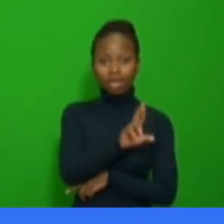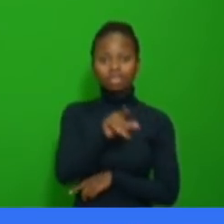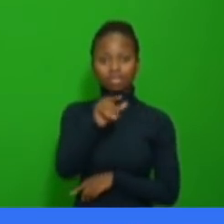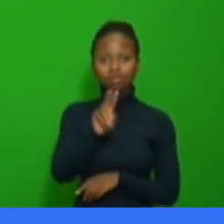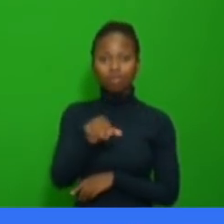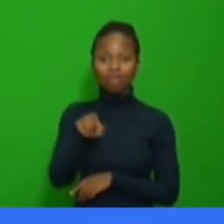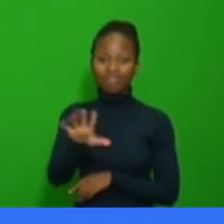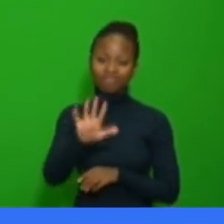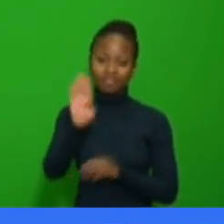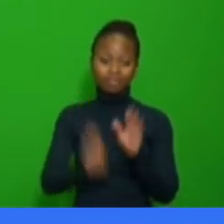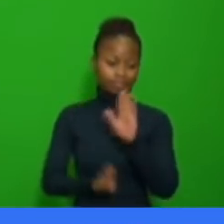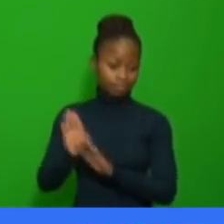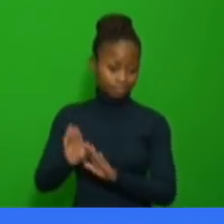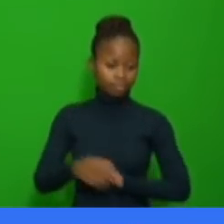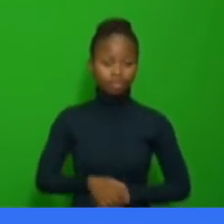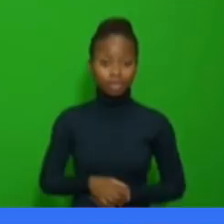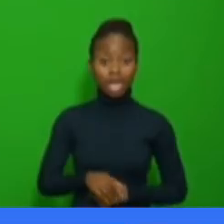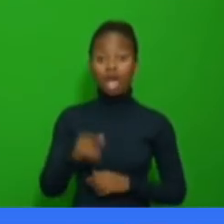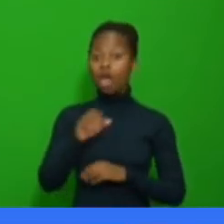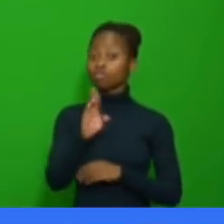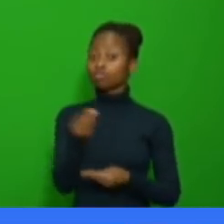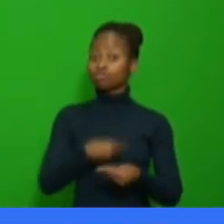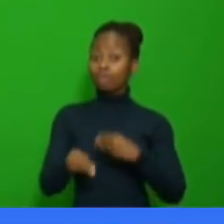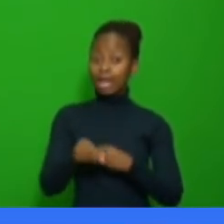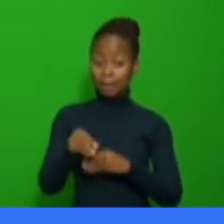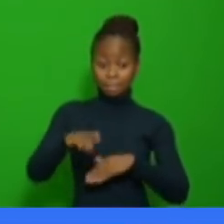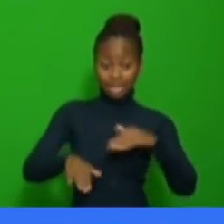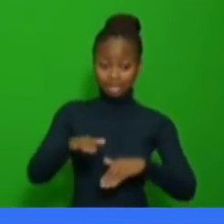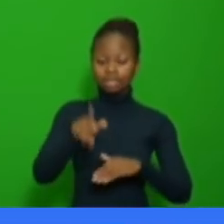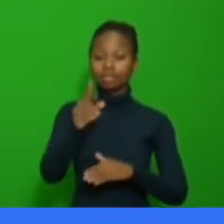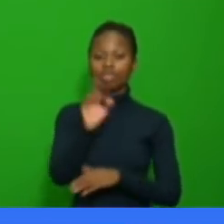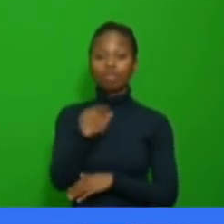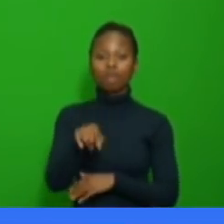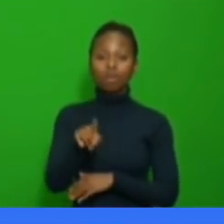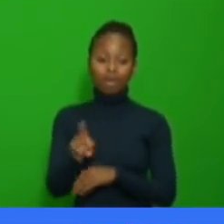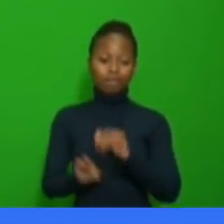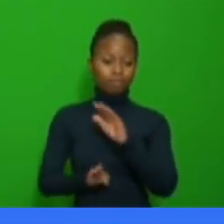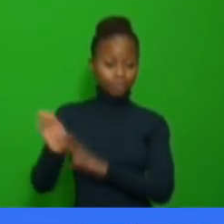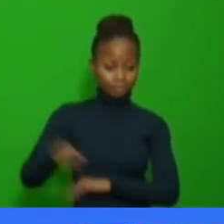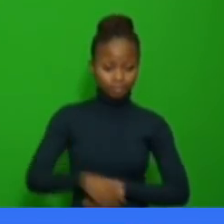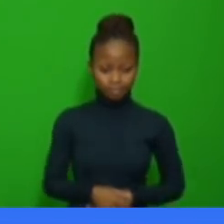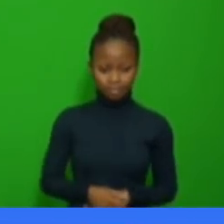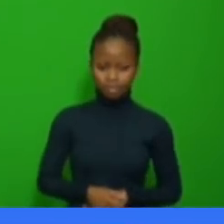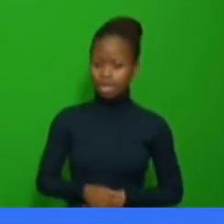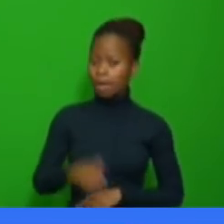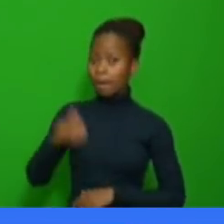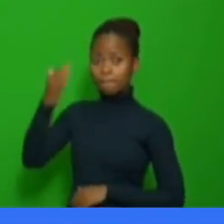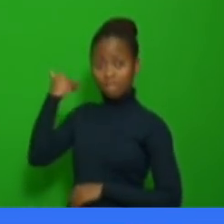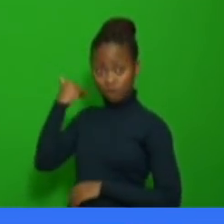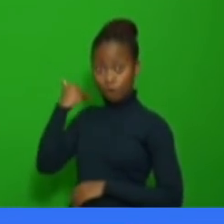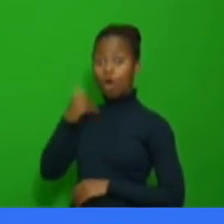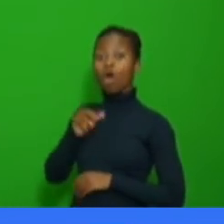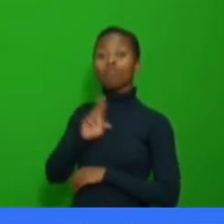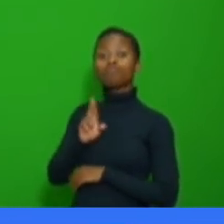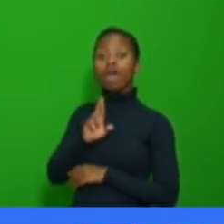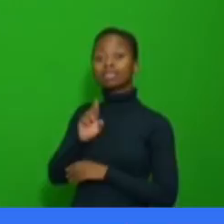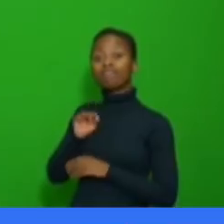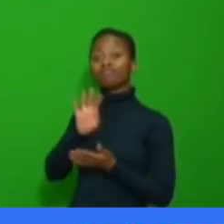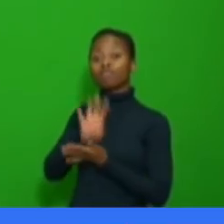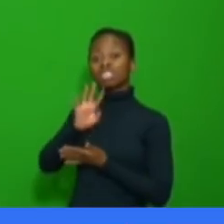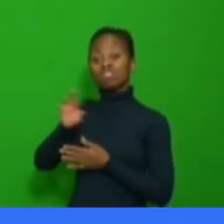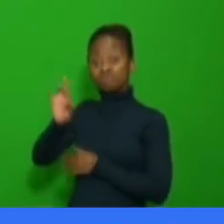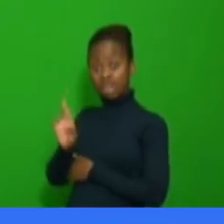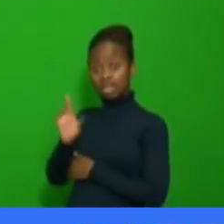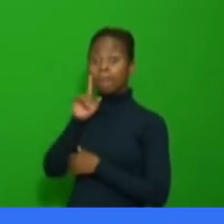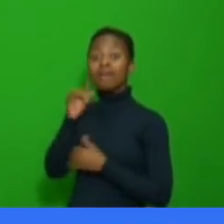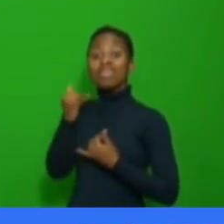The implied starting point for the rand is 14 rands 40 against the US dollar, compared with 14 rands at the time